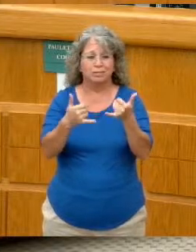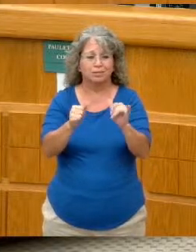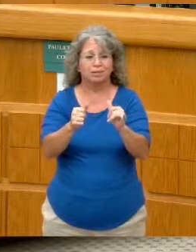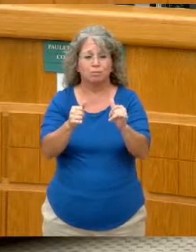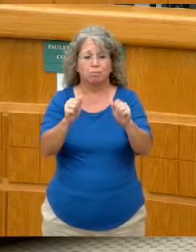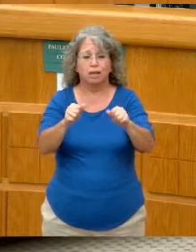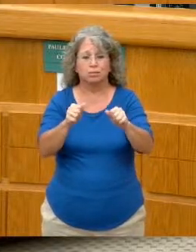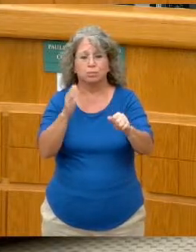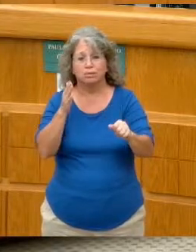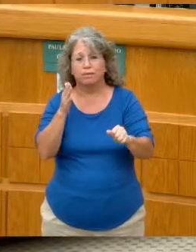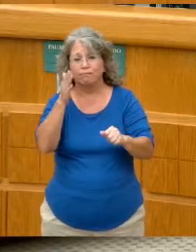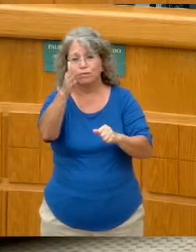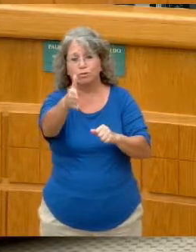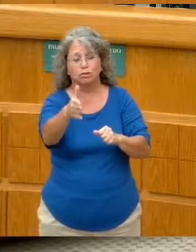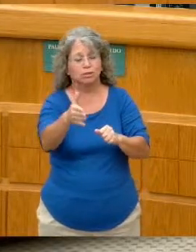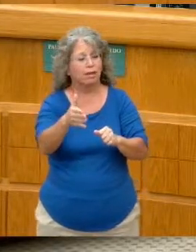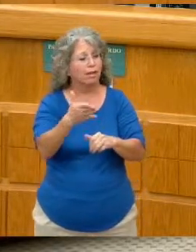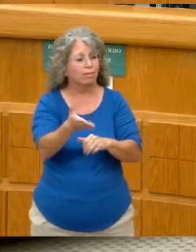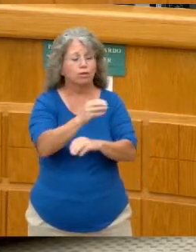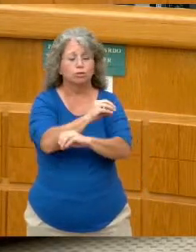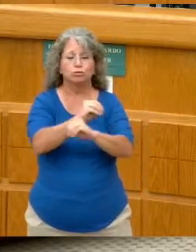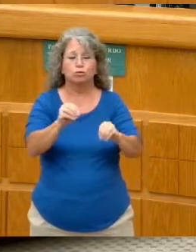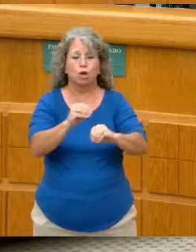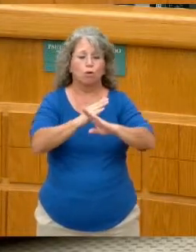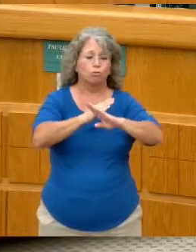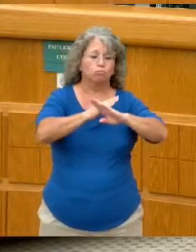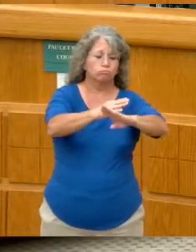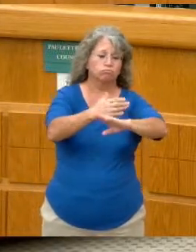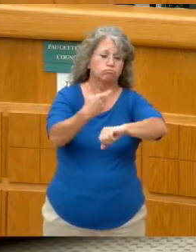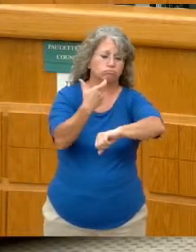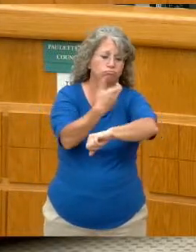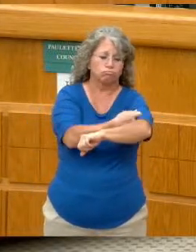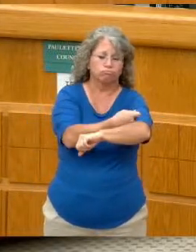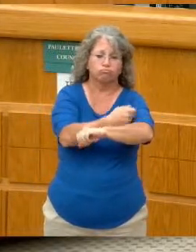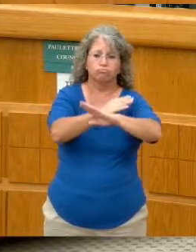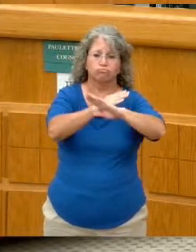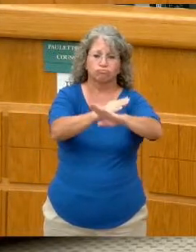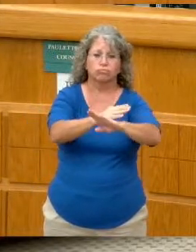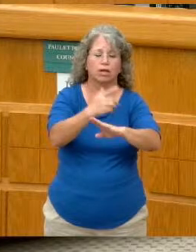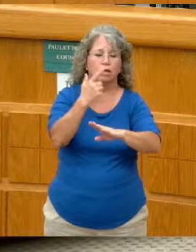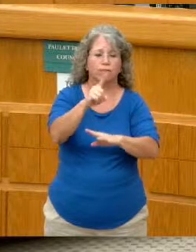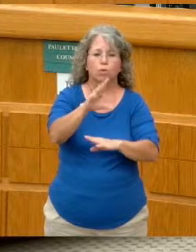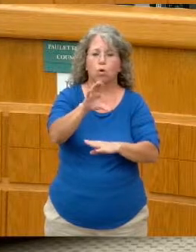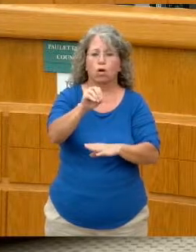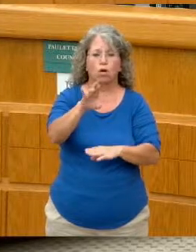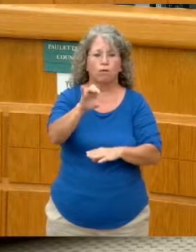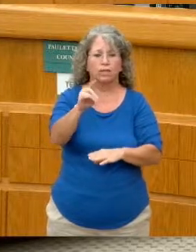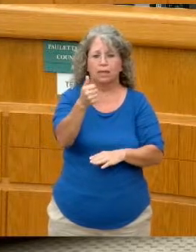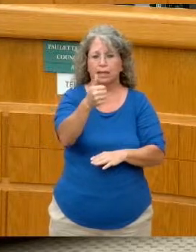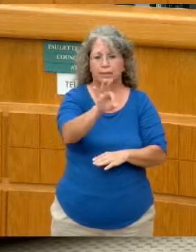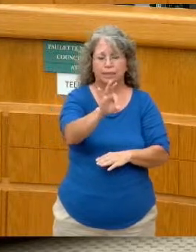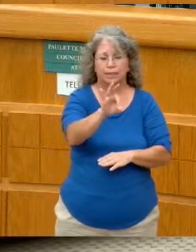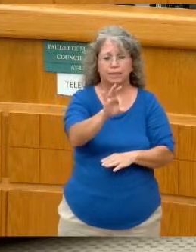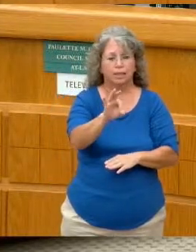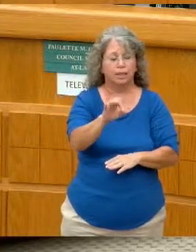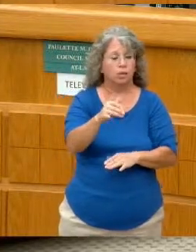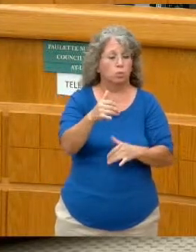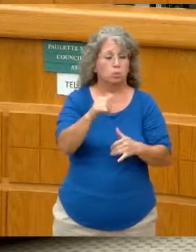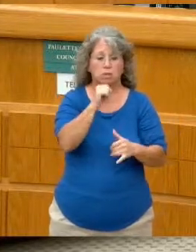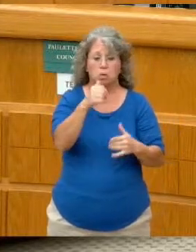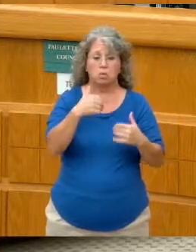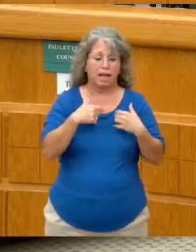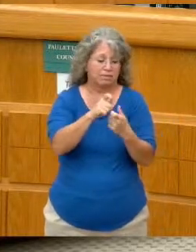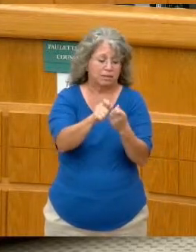no COVID-19 vaccine, and we still don't have any specific treatments to fight this disease. We